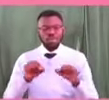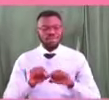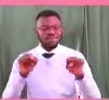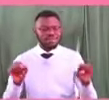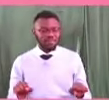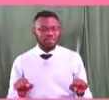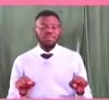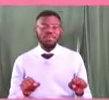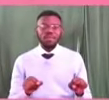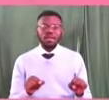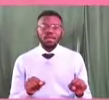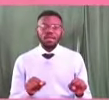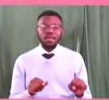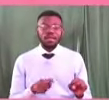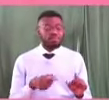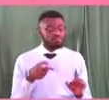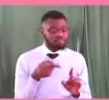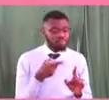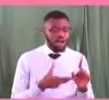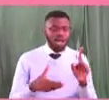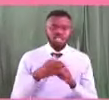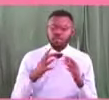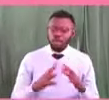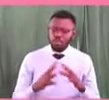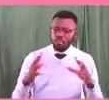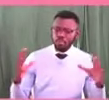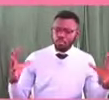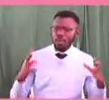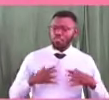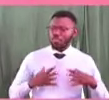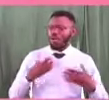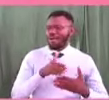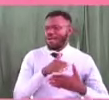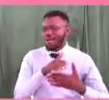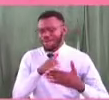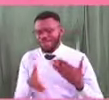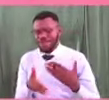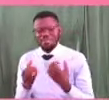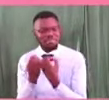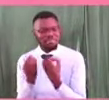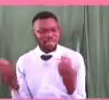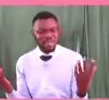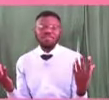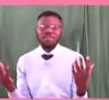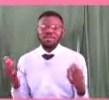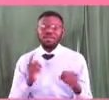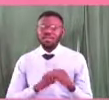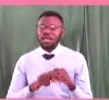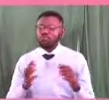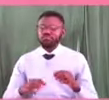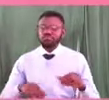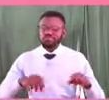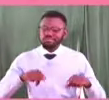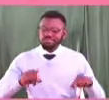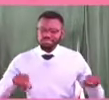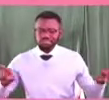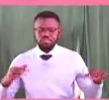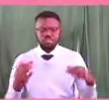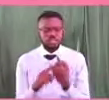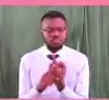that can achieve increased coverage throughout the effective coordination of diverse actors in order